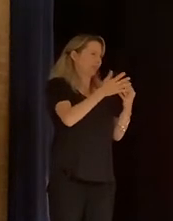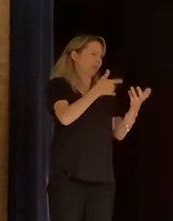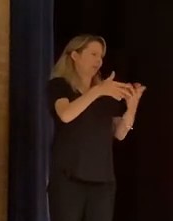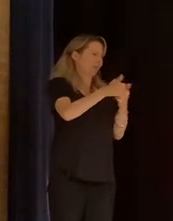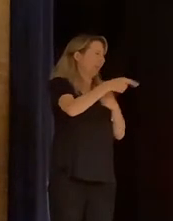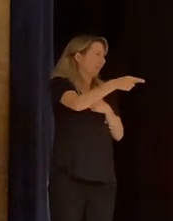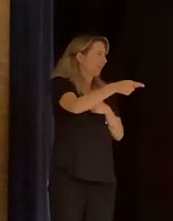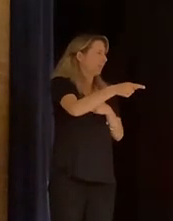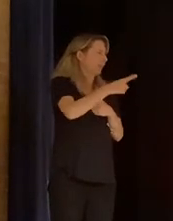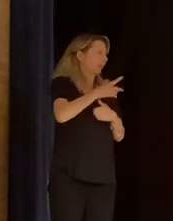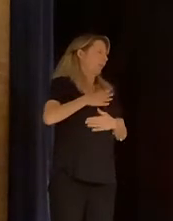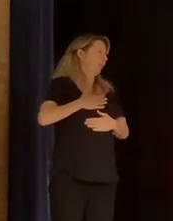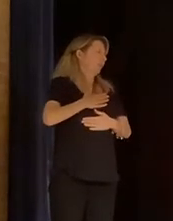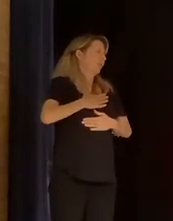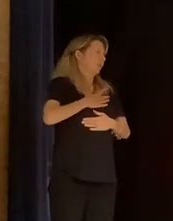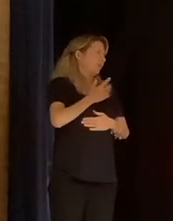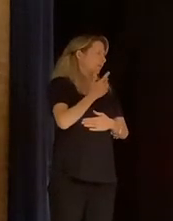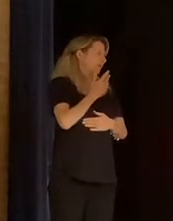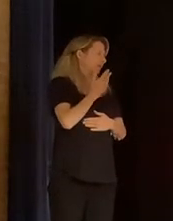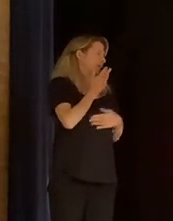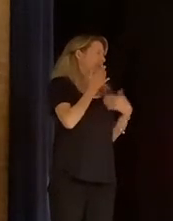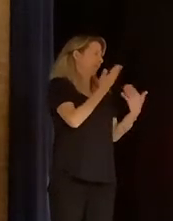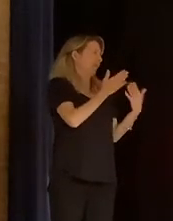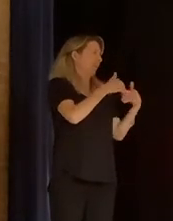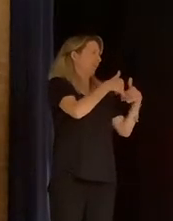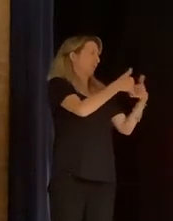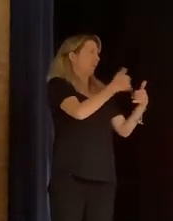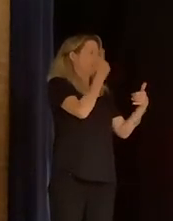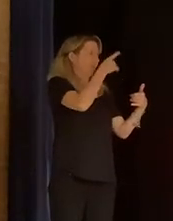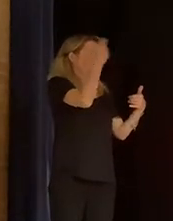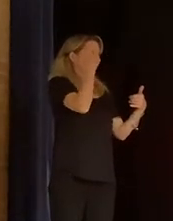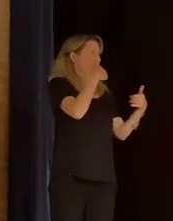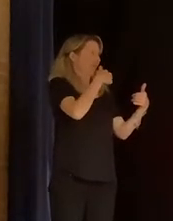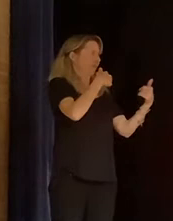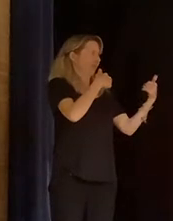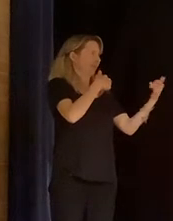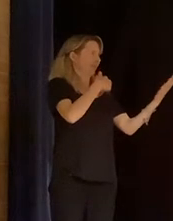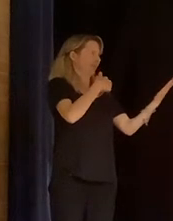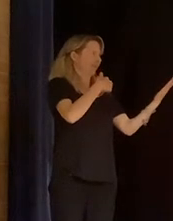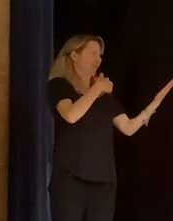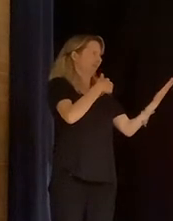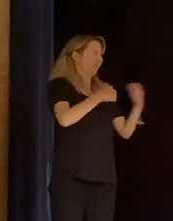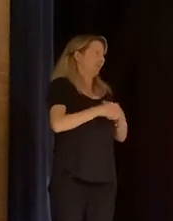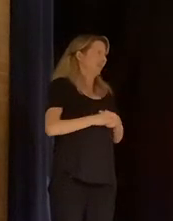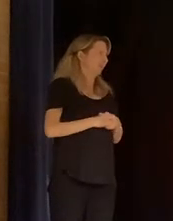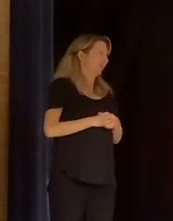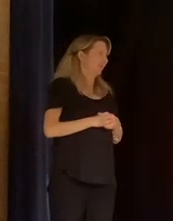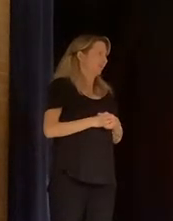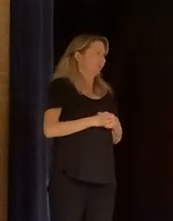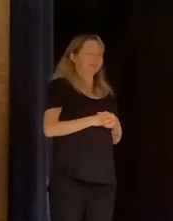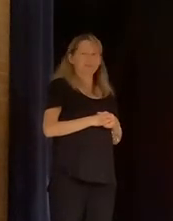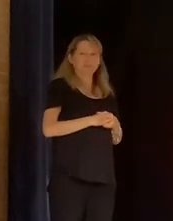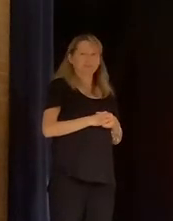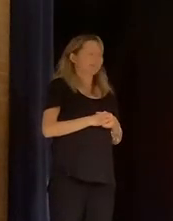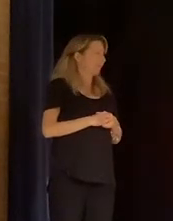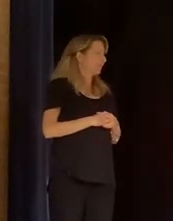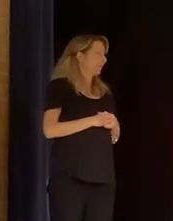It is my pleasure to present the Hospitality Award to no other than Ryan